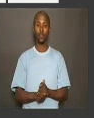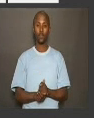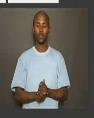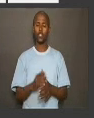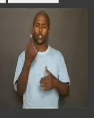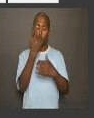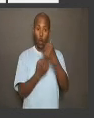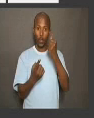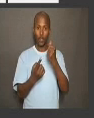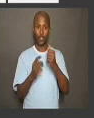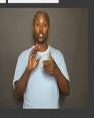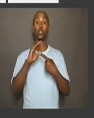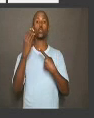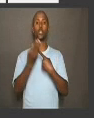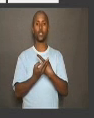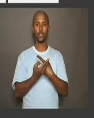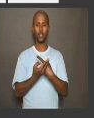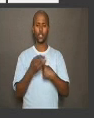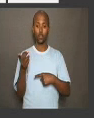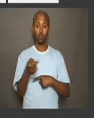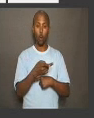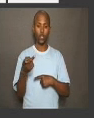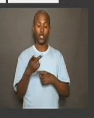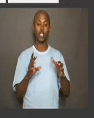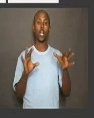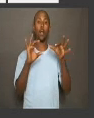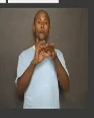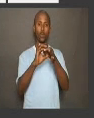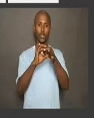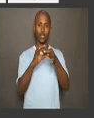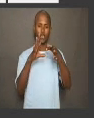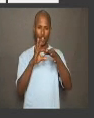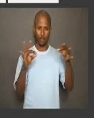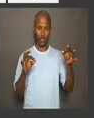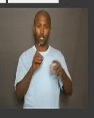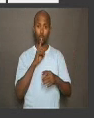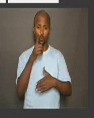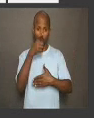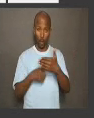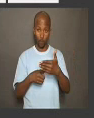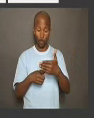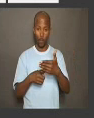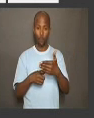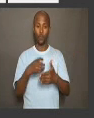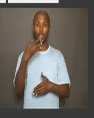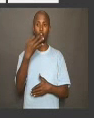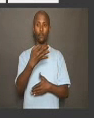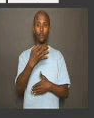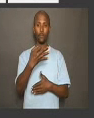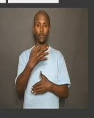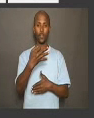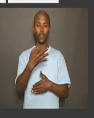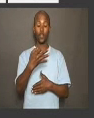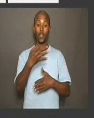The only situation in which both the compound statements have a truth value of F